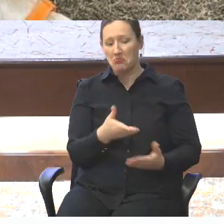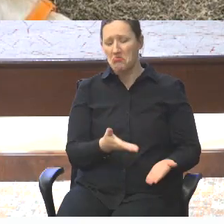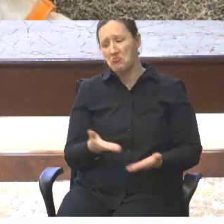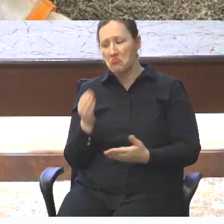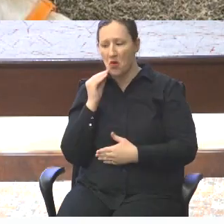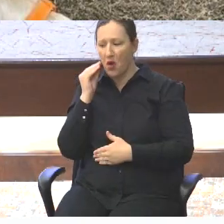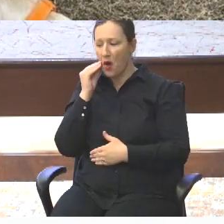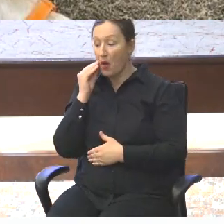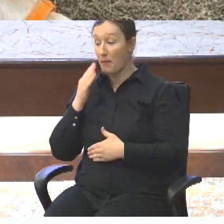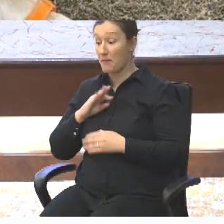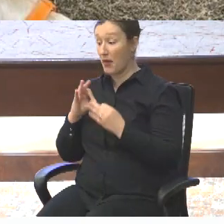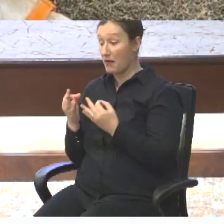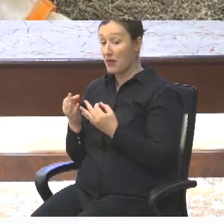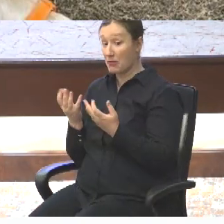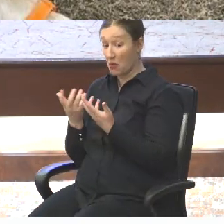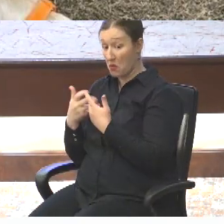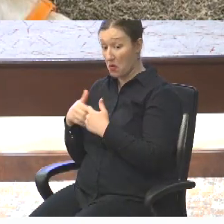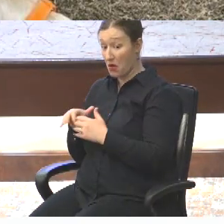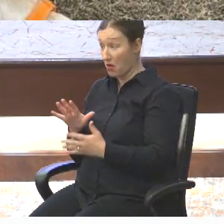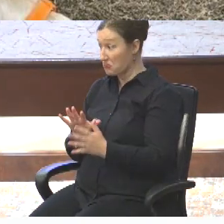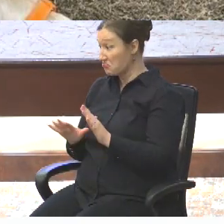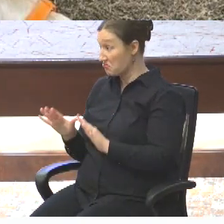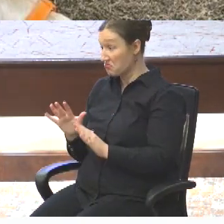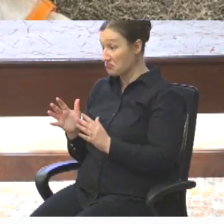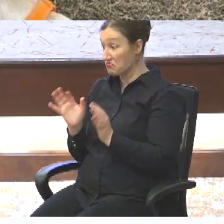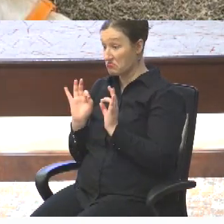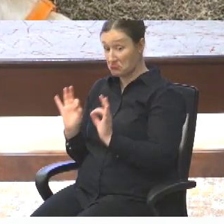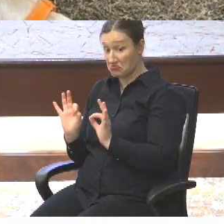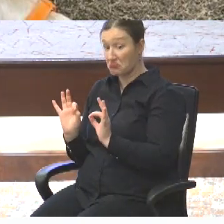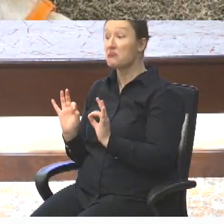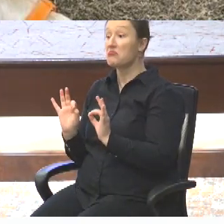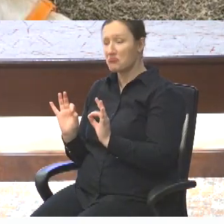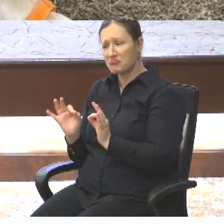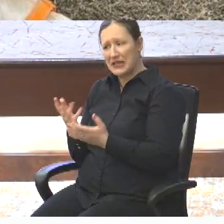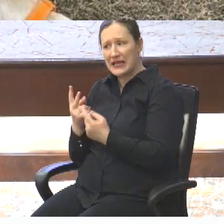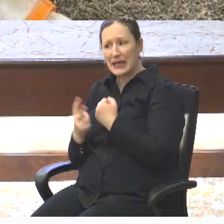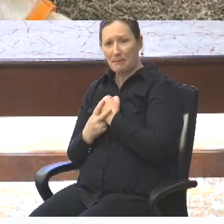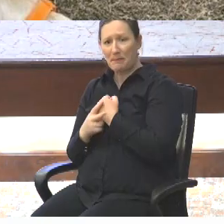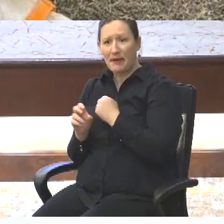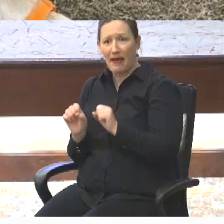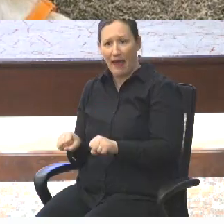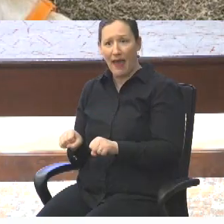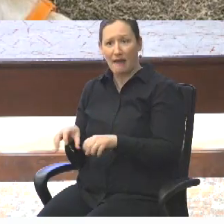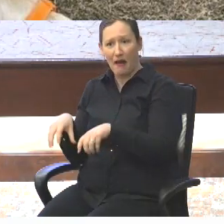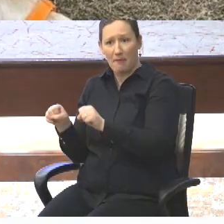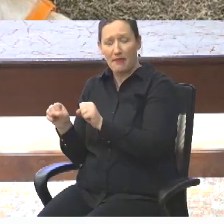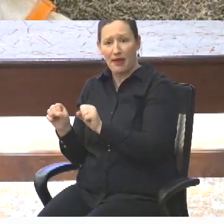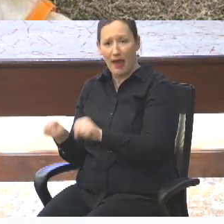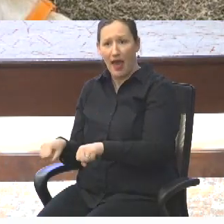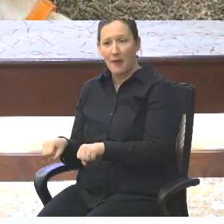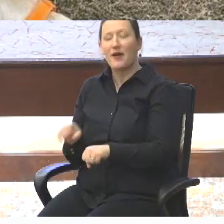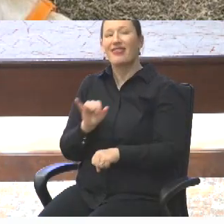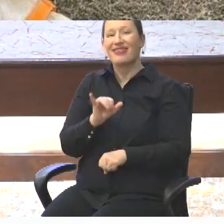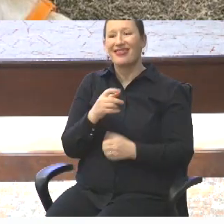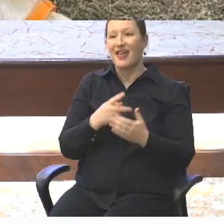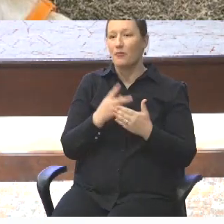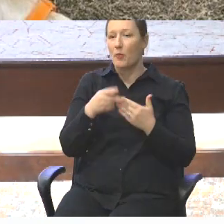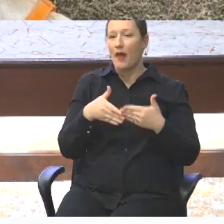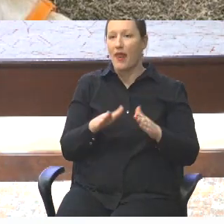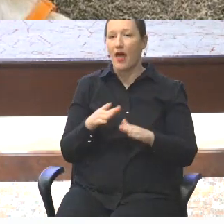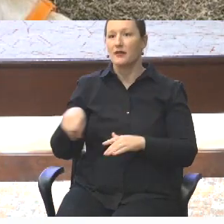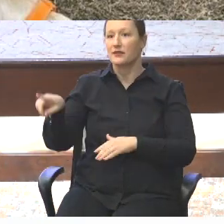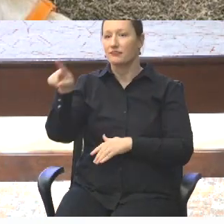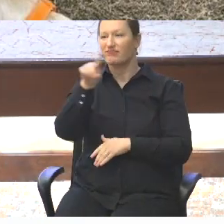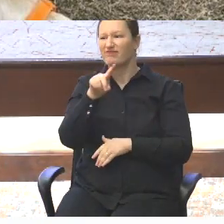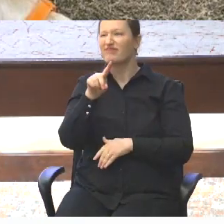will fit into your family or lifestyle. Animals at the shelter spend a lot of their time in their kennels, and so programs like this give shelter animals a mental